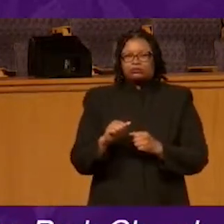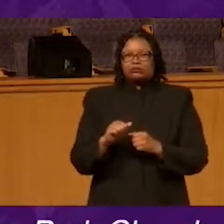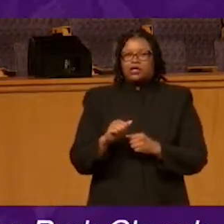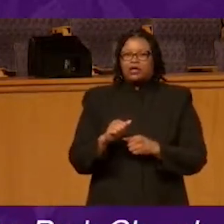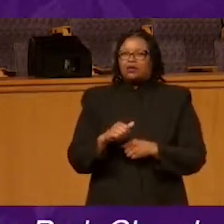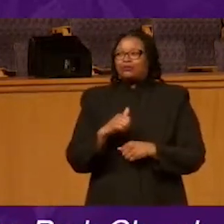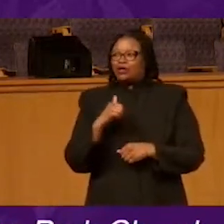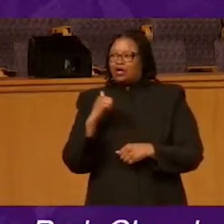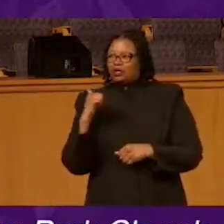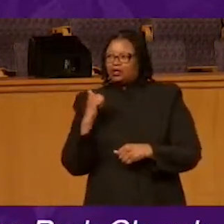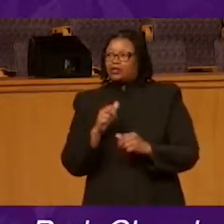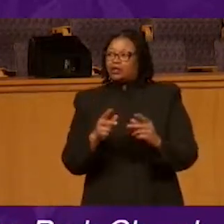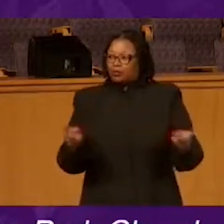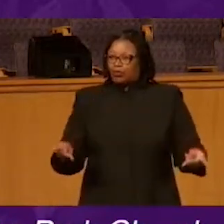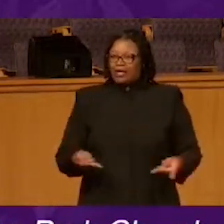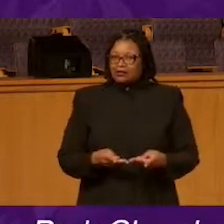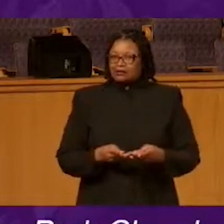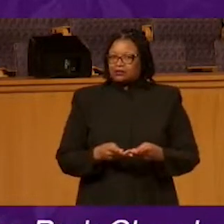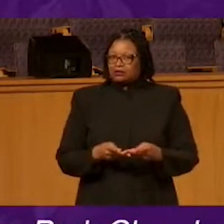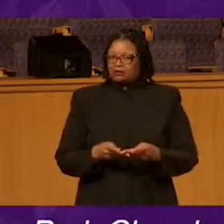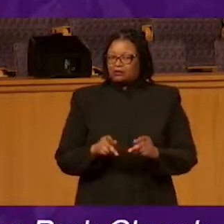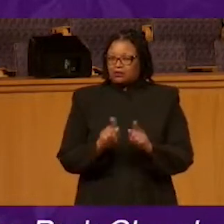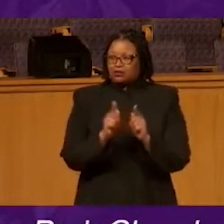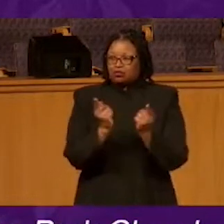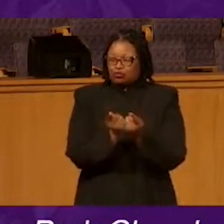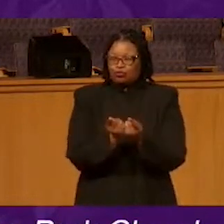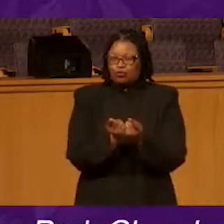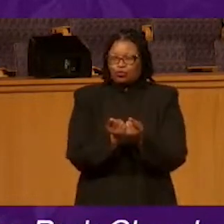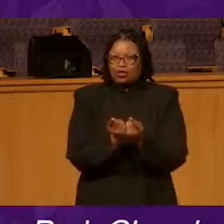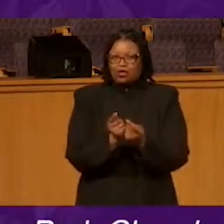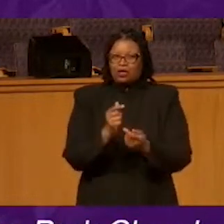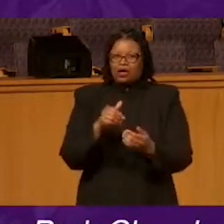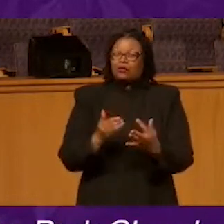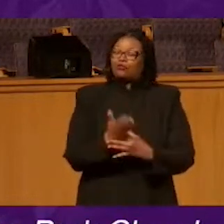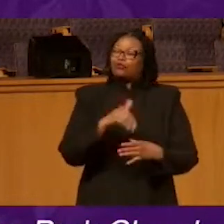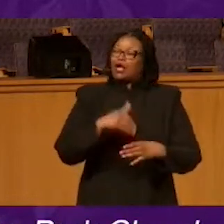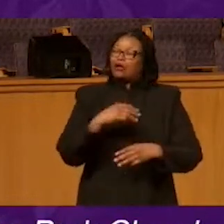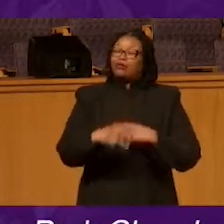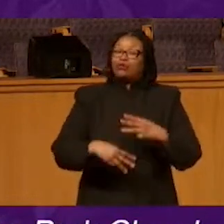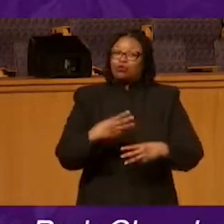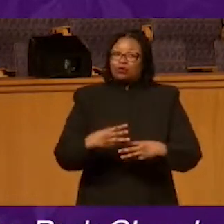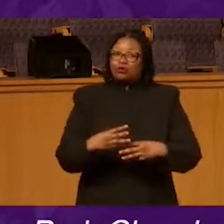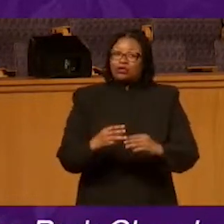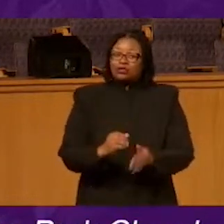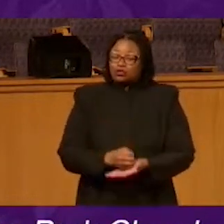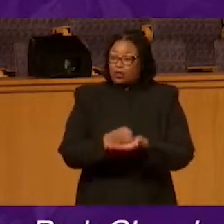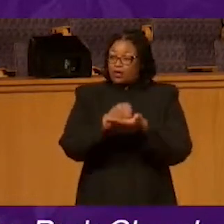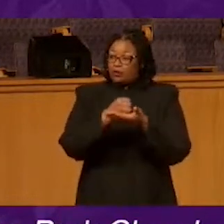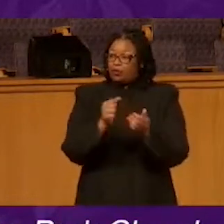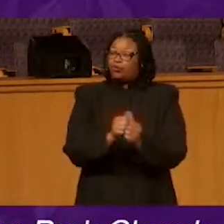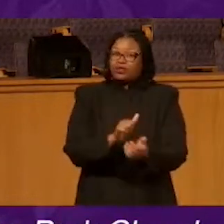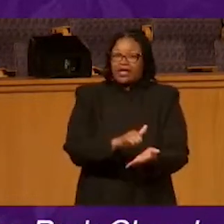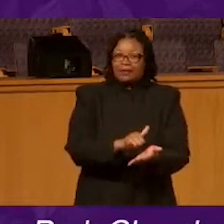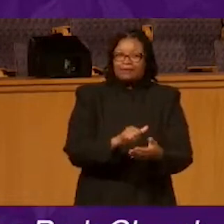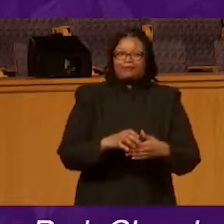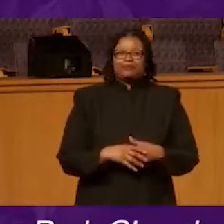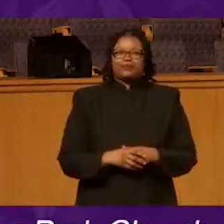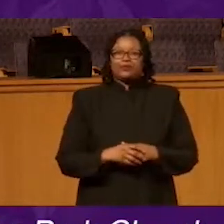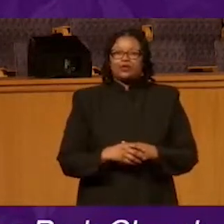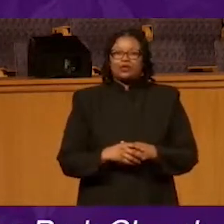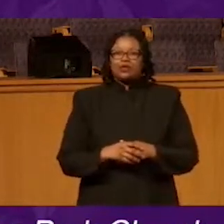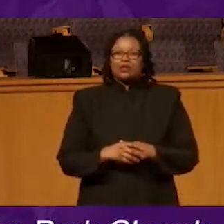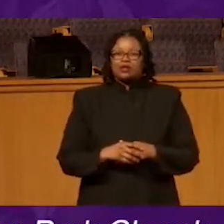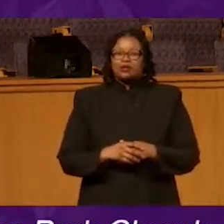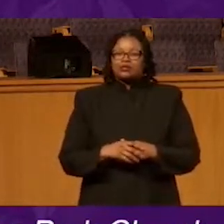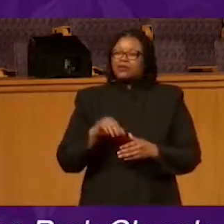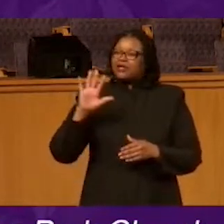largest accounting firm in the world, to help address this issue. And so we're going to be dealing with